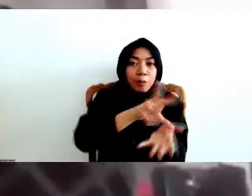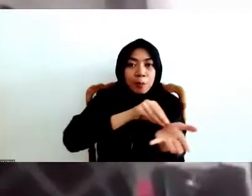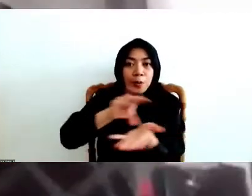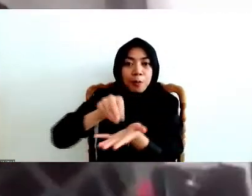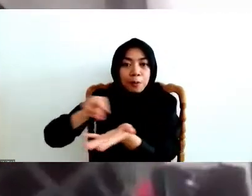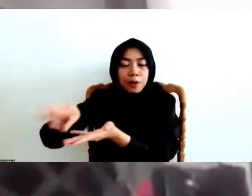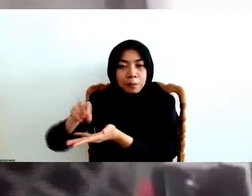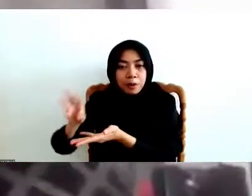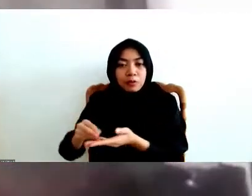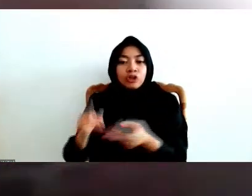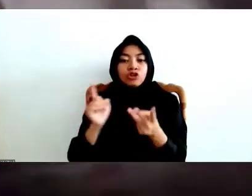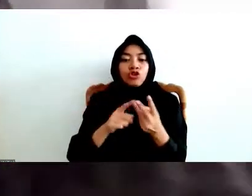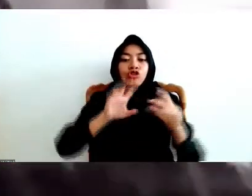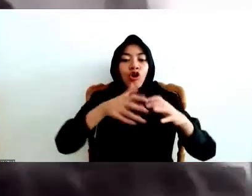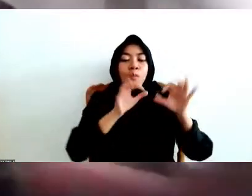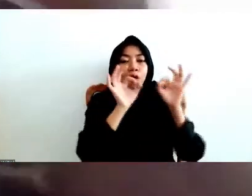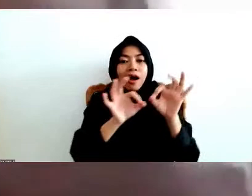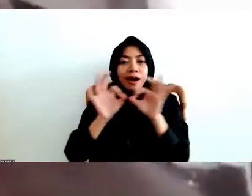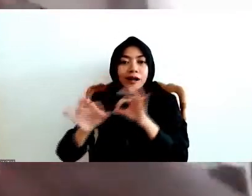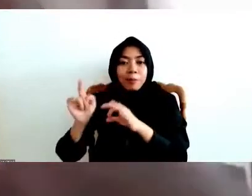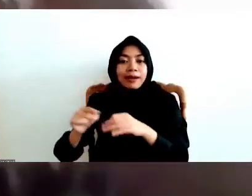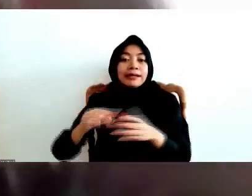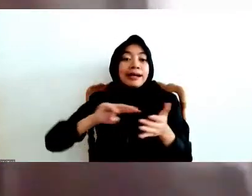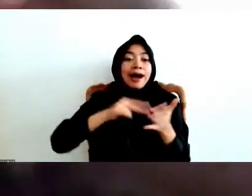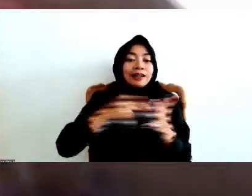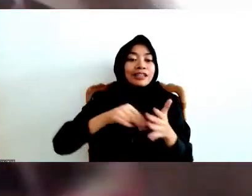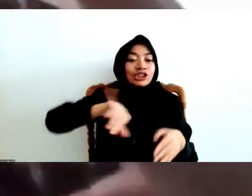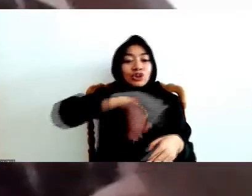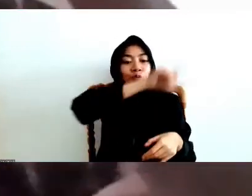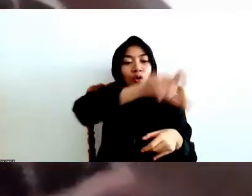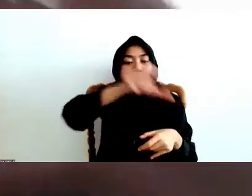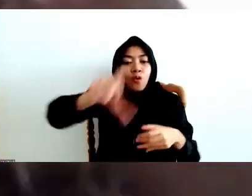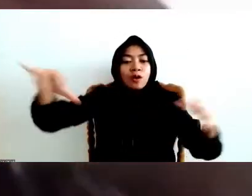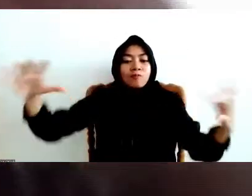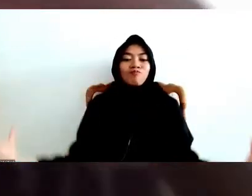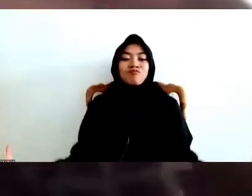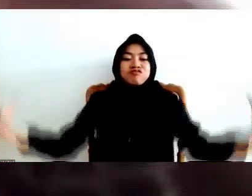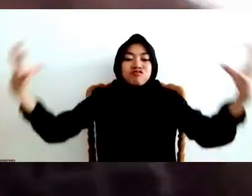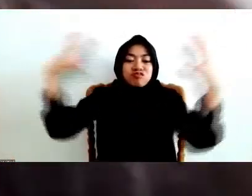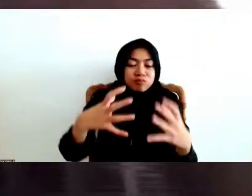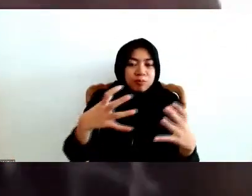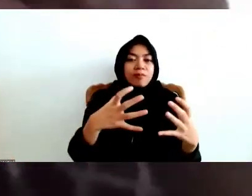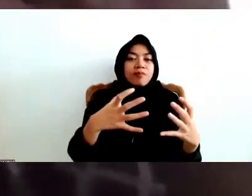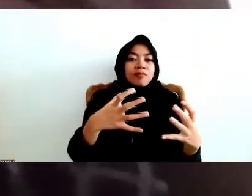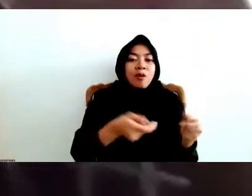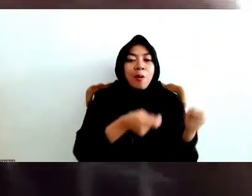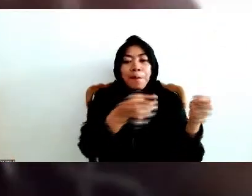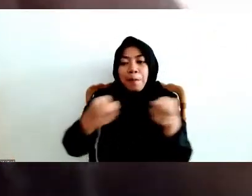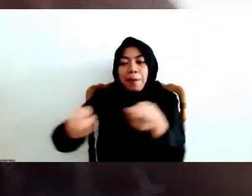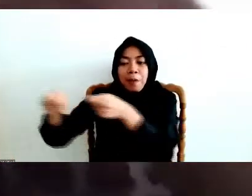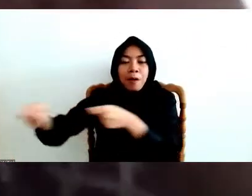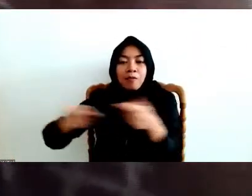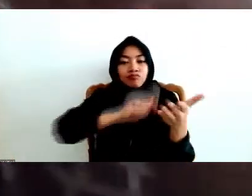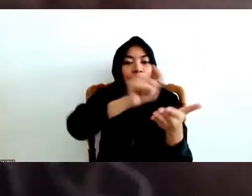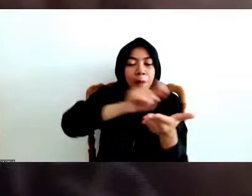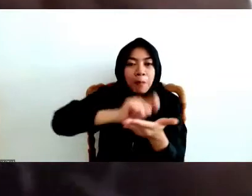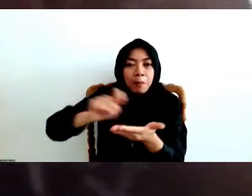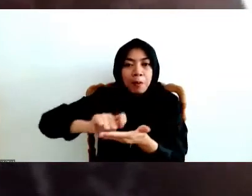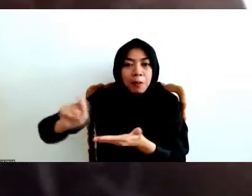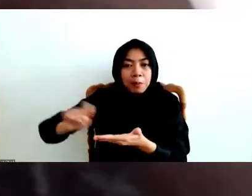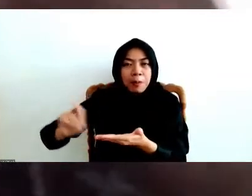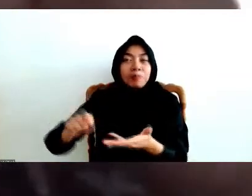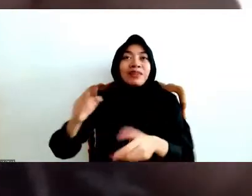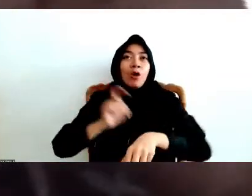the academic group. So bringing everyone together and having a consensus and reaching that consensus is what may take